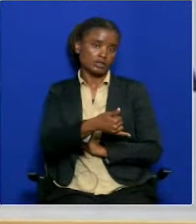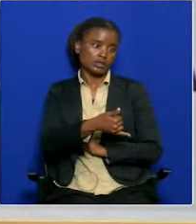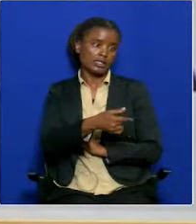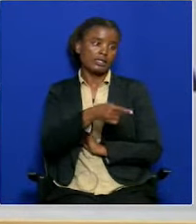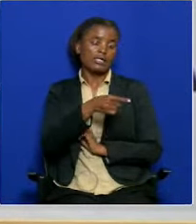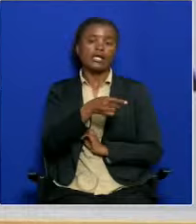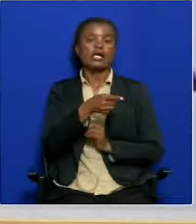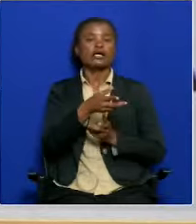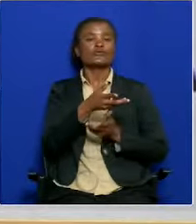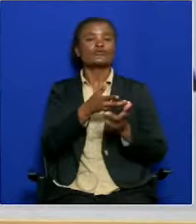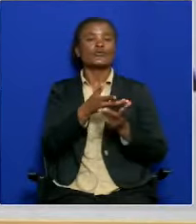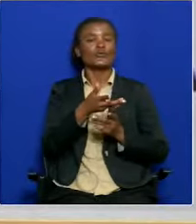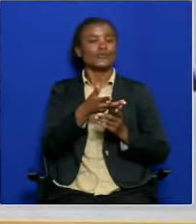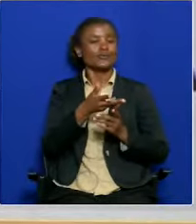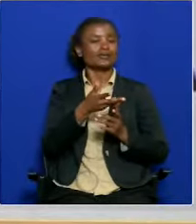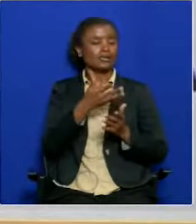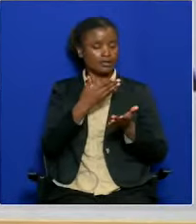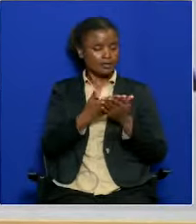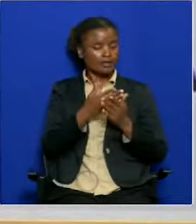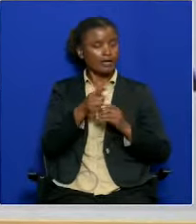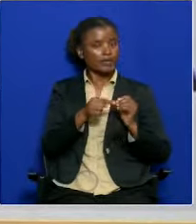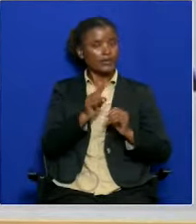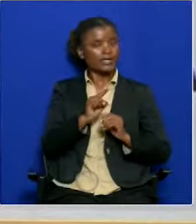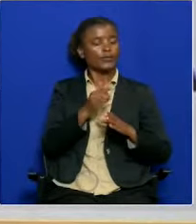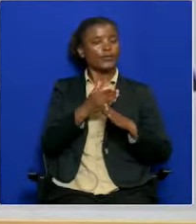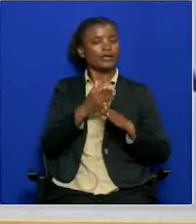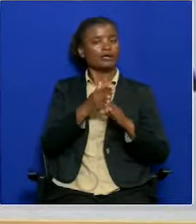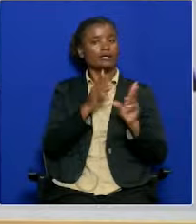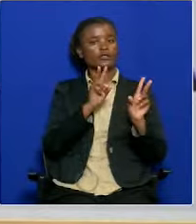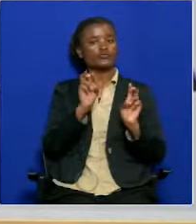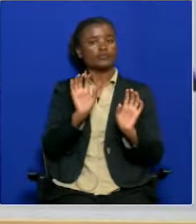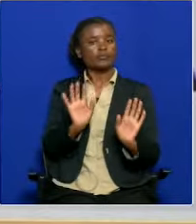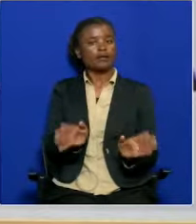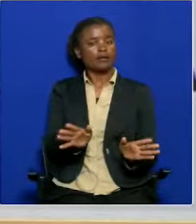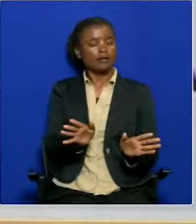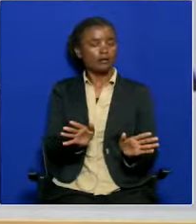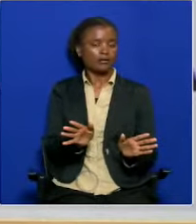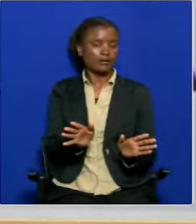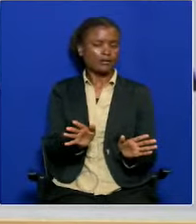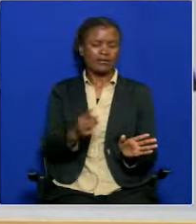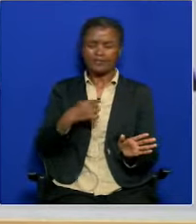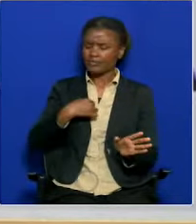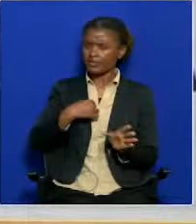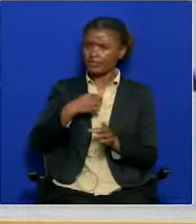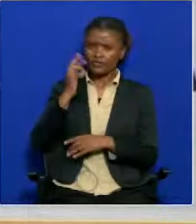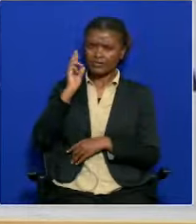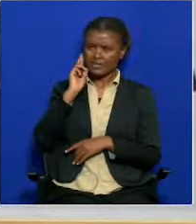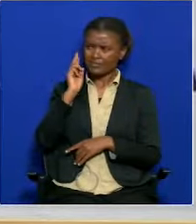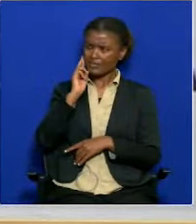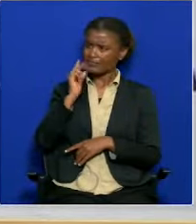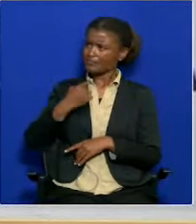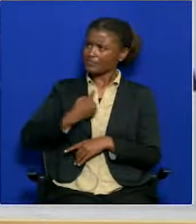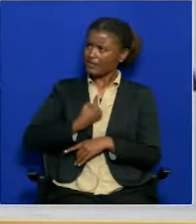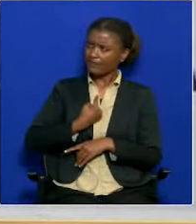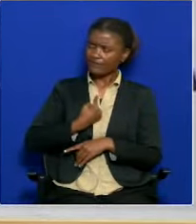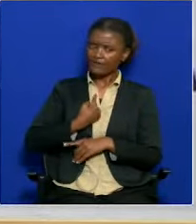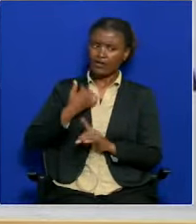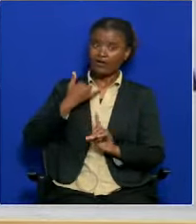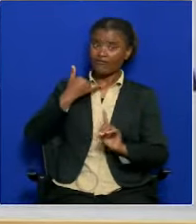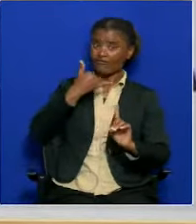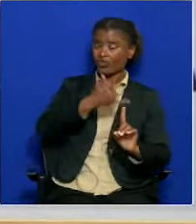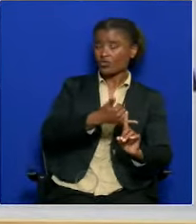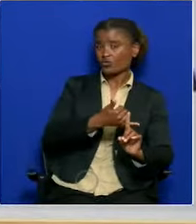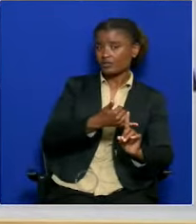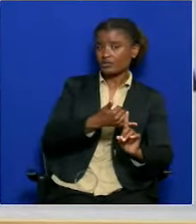and I don't remember myself phoning him unless it was something which I wanted to ask